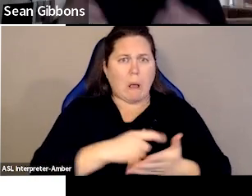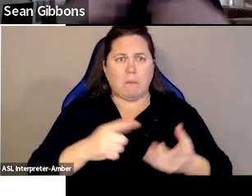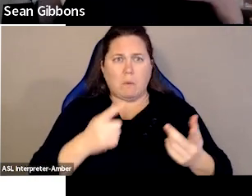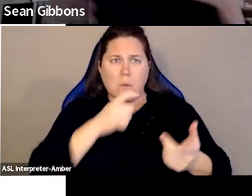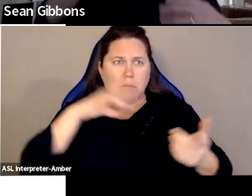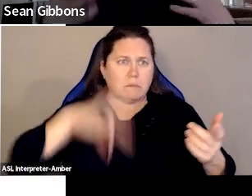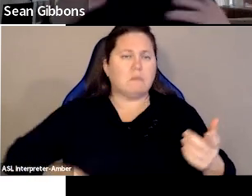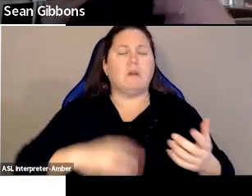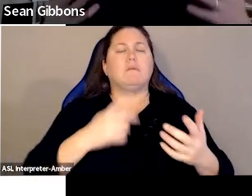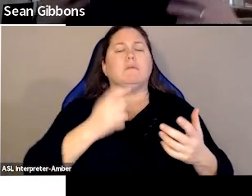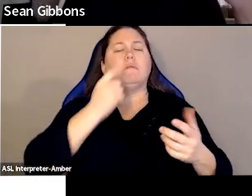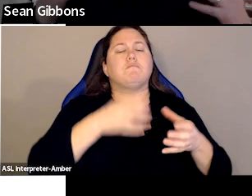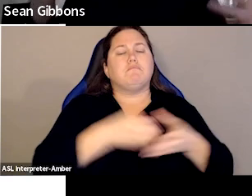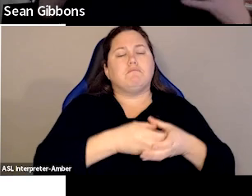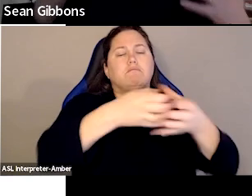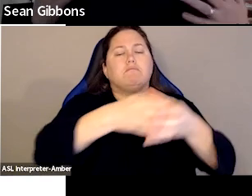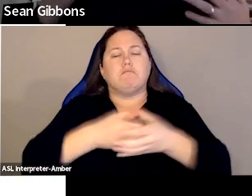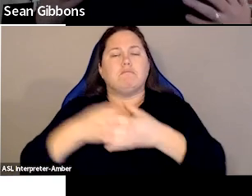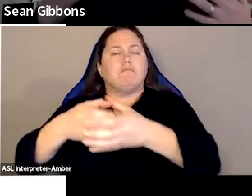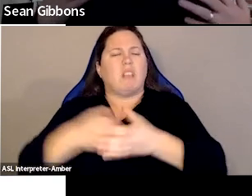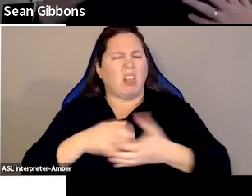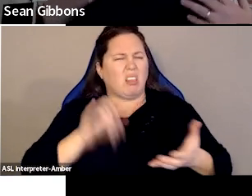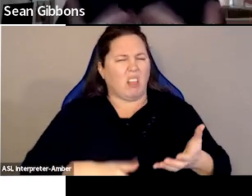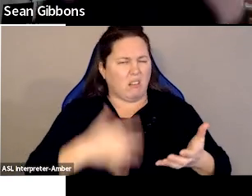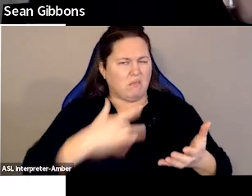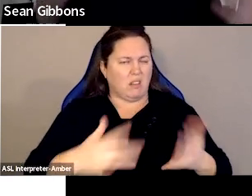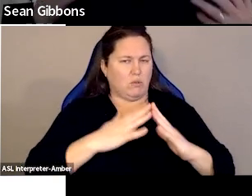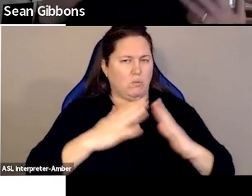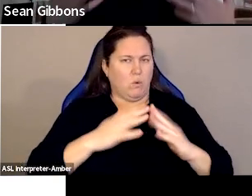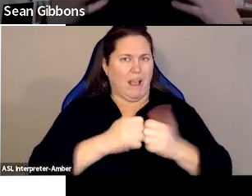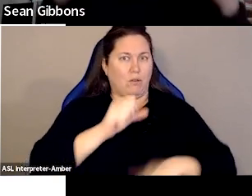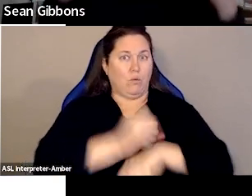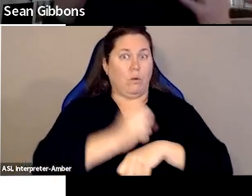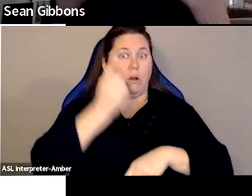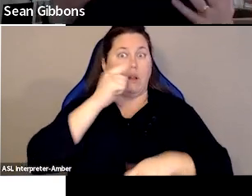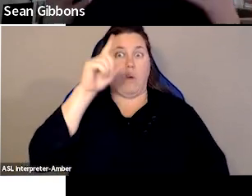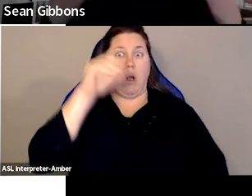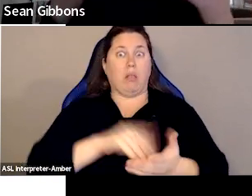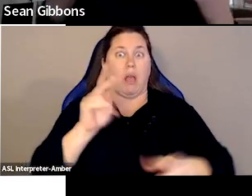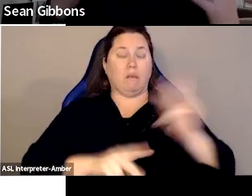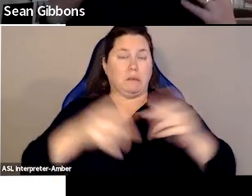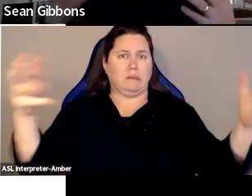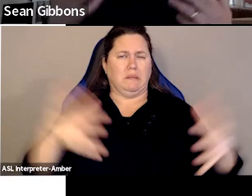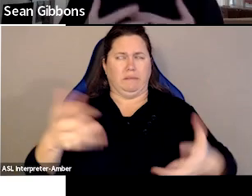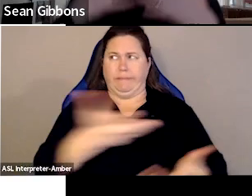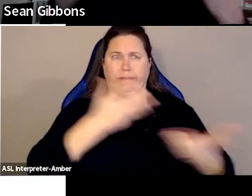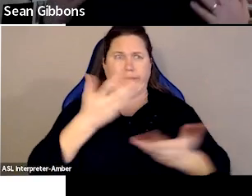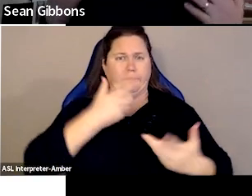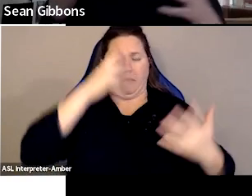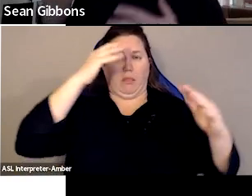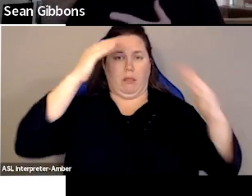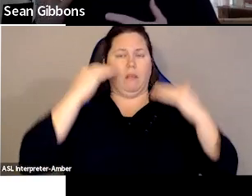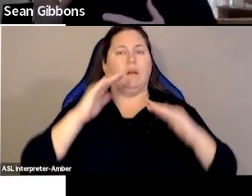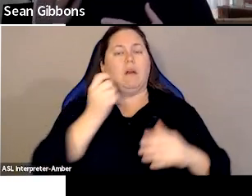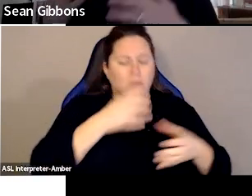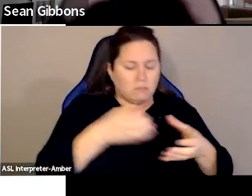smaller groups. We just know that's kind of how community works. It's hard to manage relationships with 1,000+ people, but that trusted group of 10 or 12 people who are working